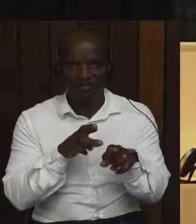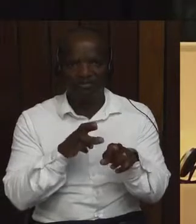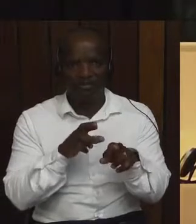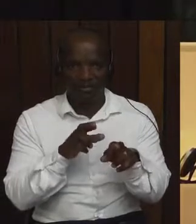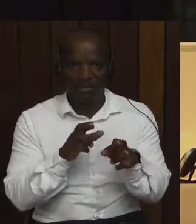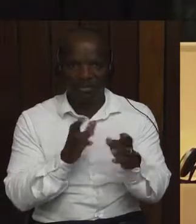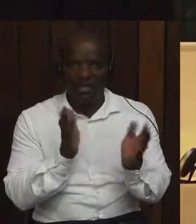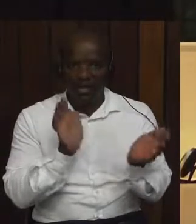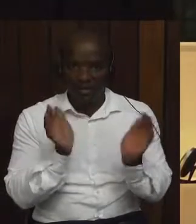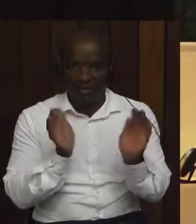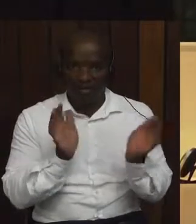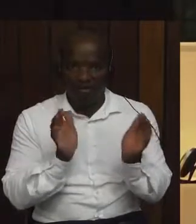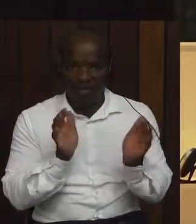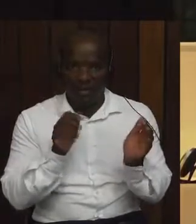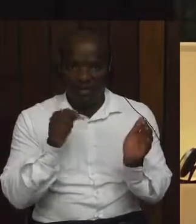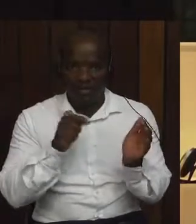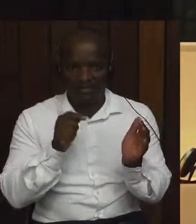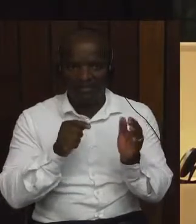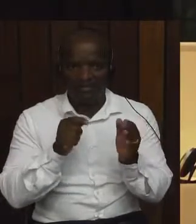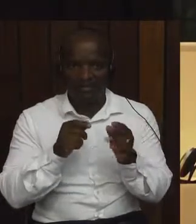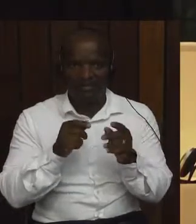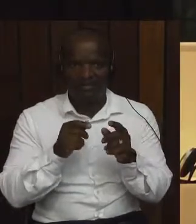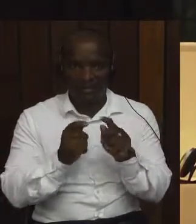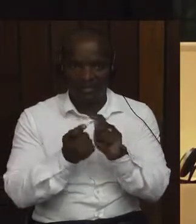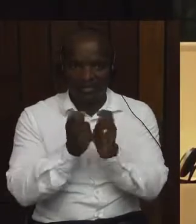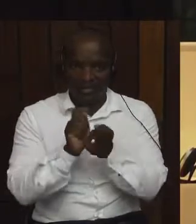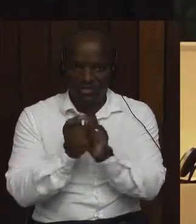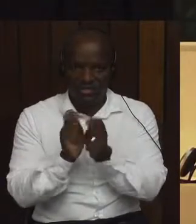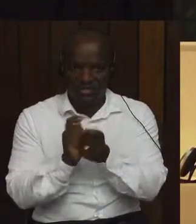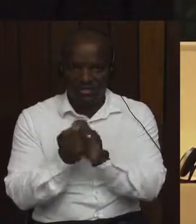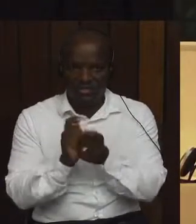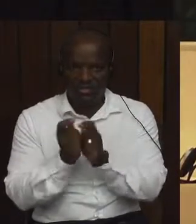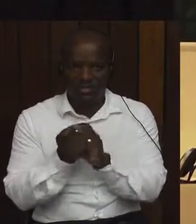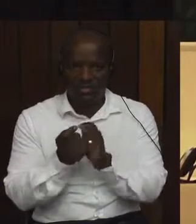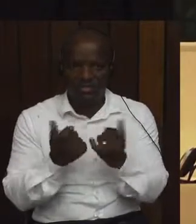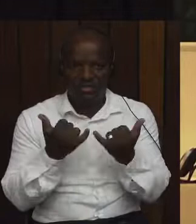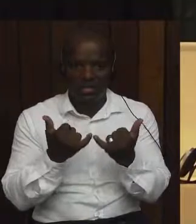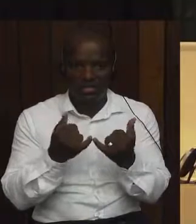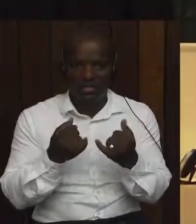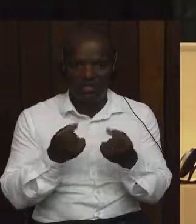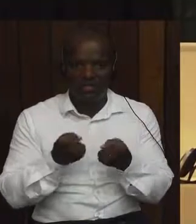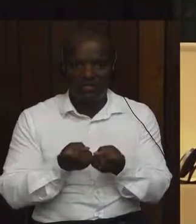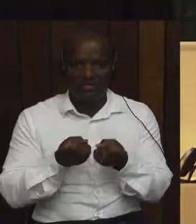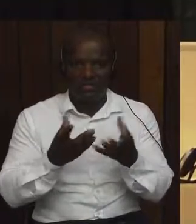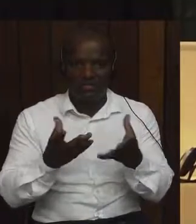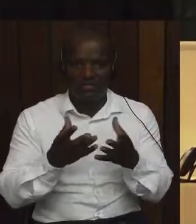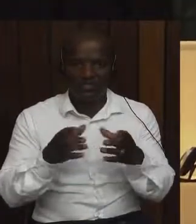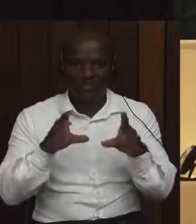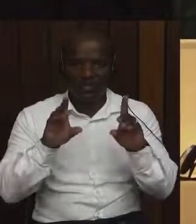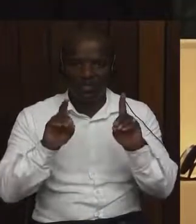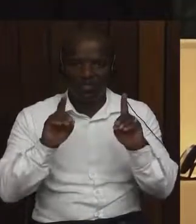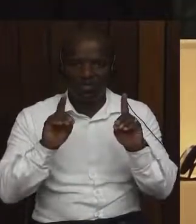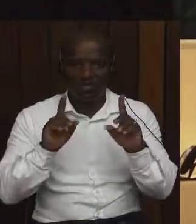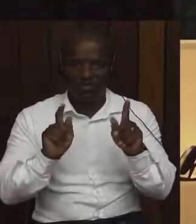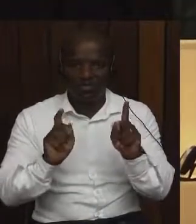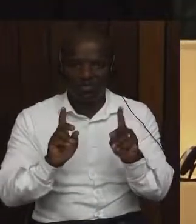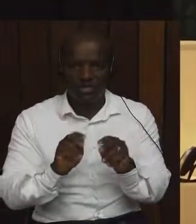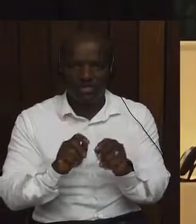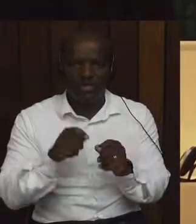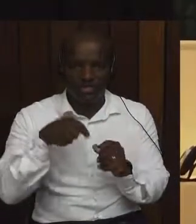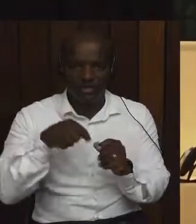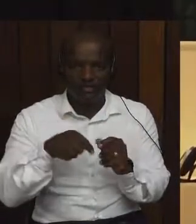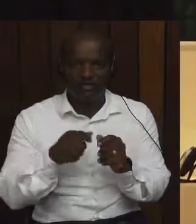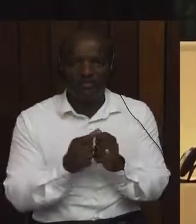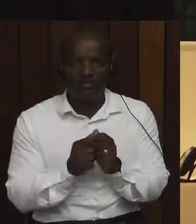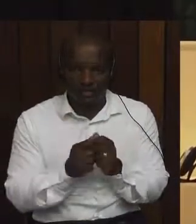this adjustment, and I think the department will also be given an opportunity to clarify this